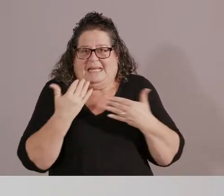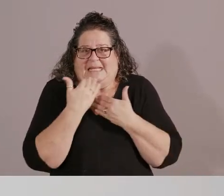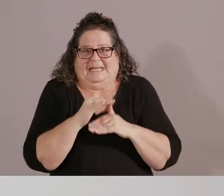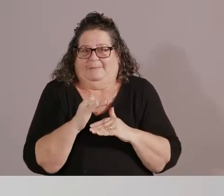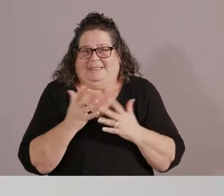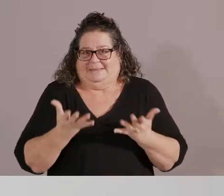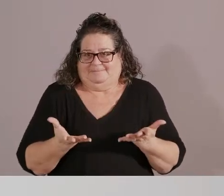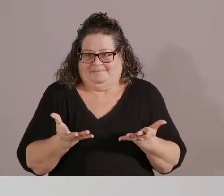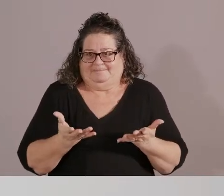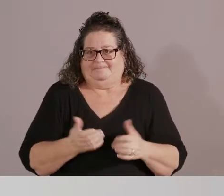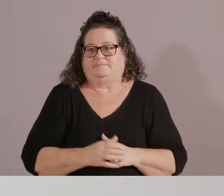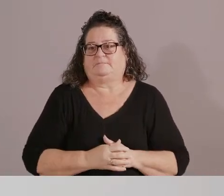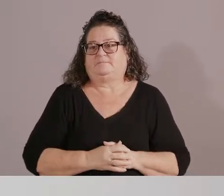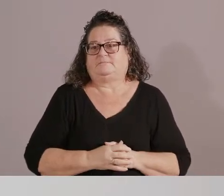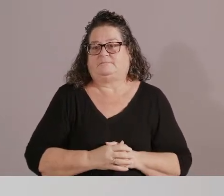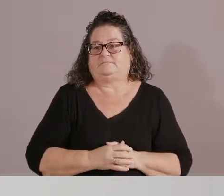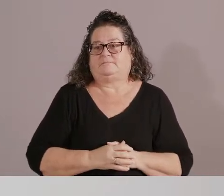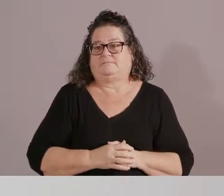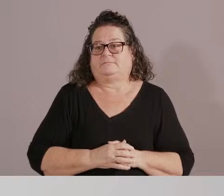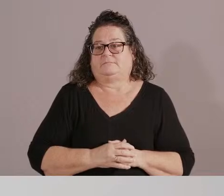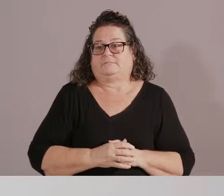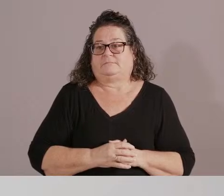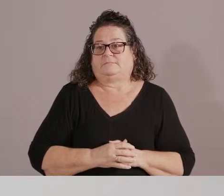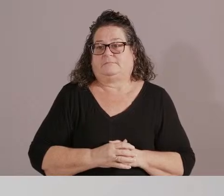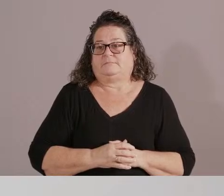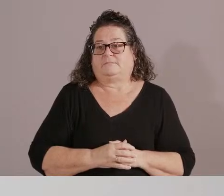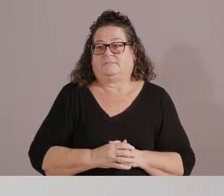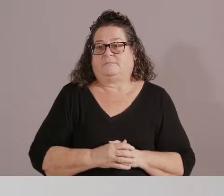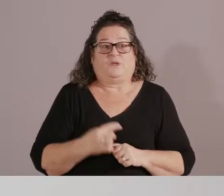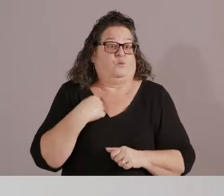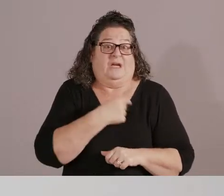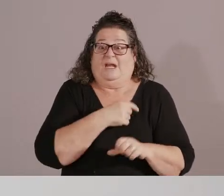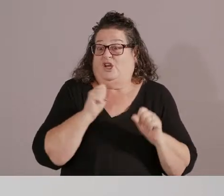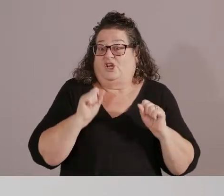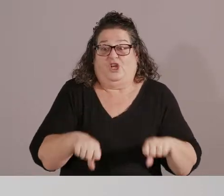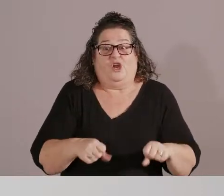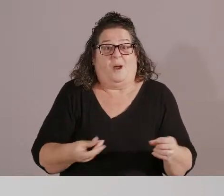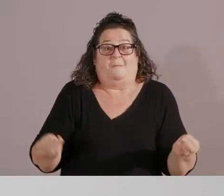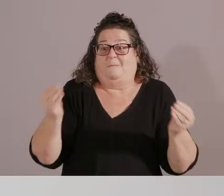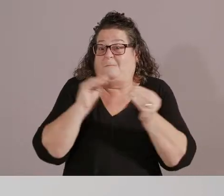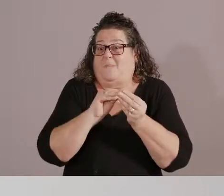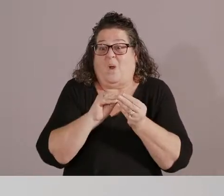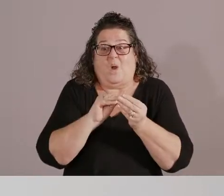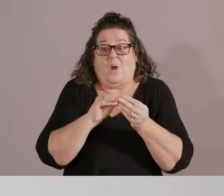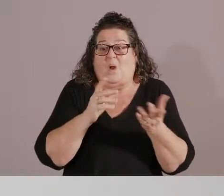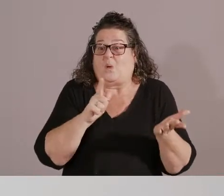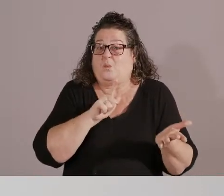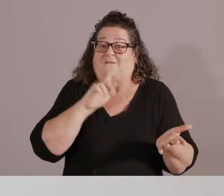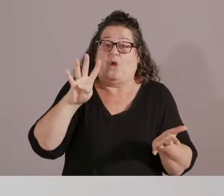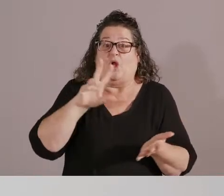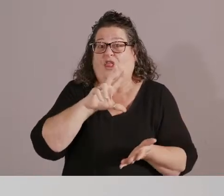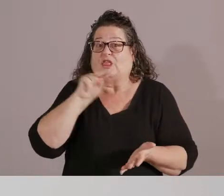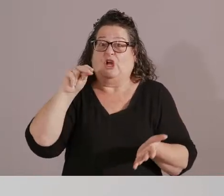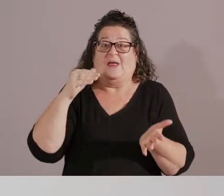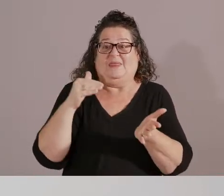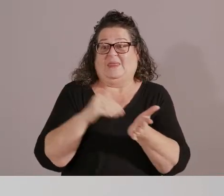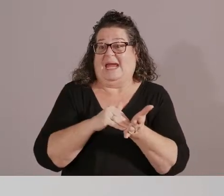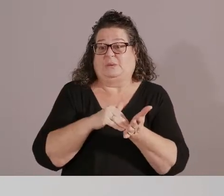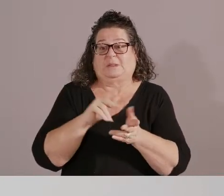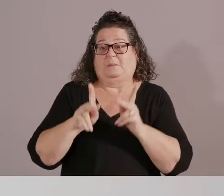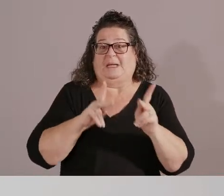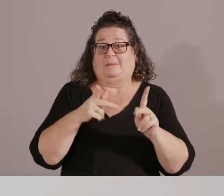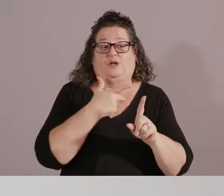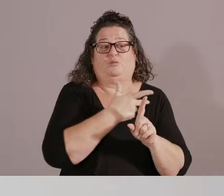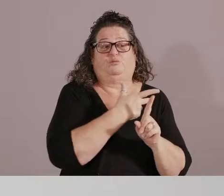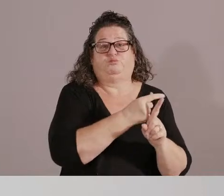capacity as State Farm. So we could be doing 24 to 30,000 Arizonans a day if we had sufficient vaccine